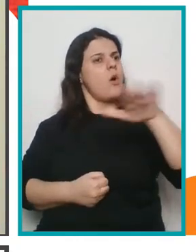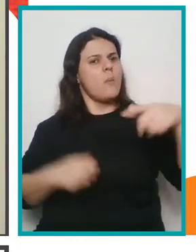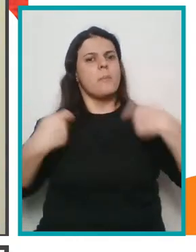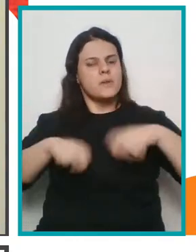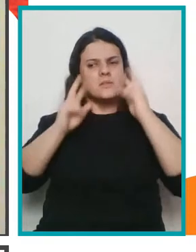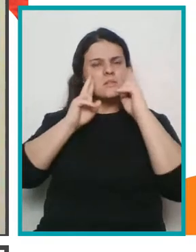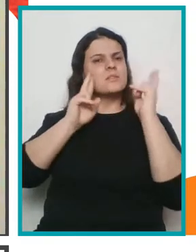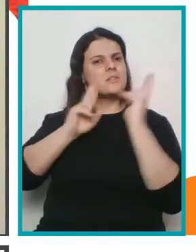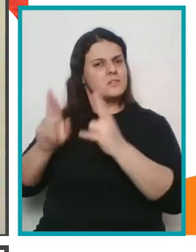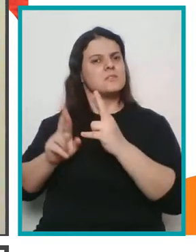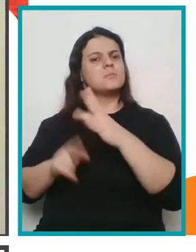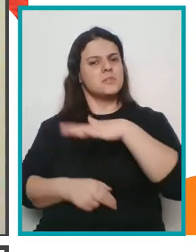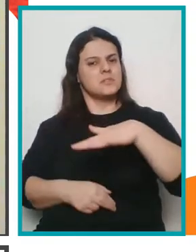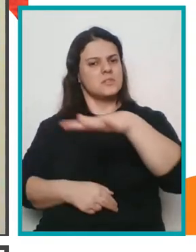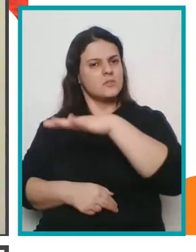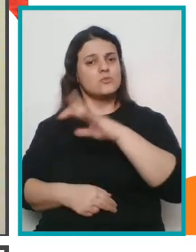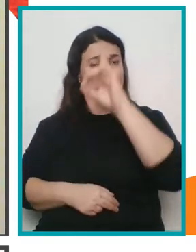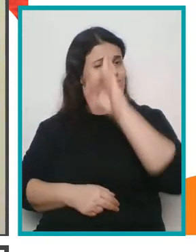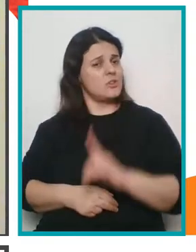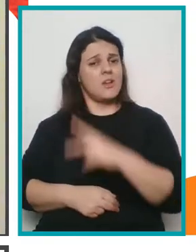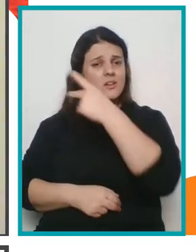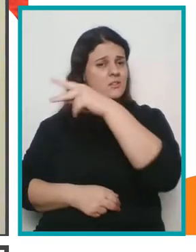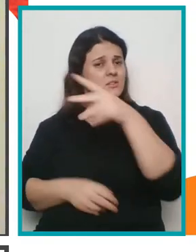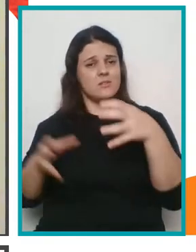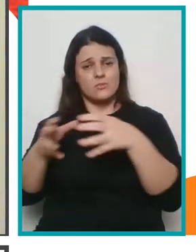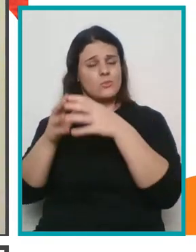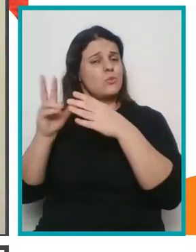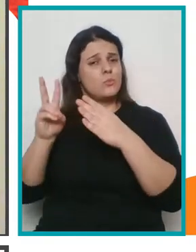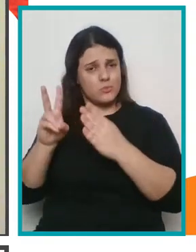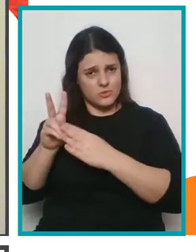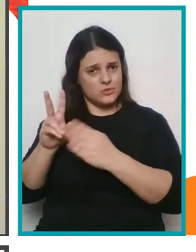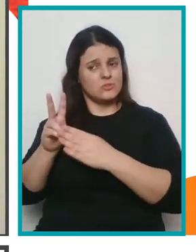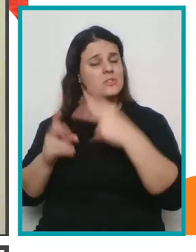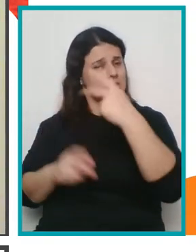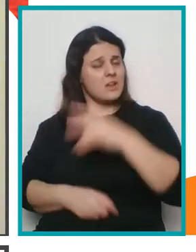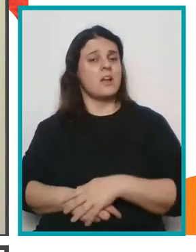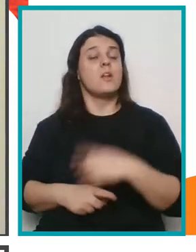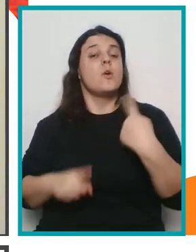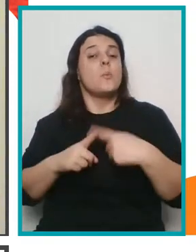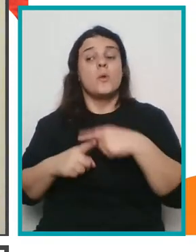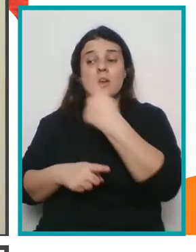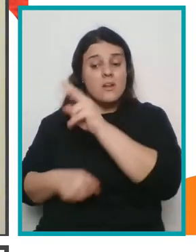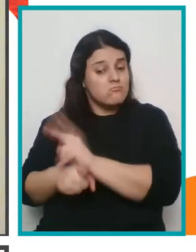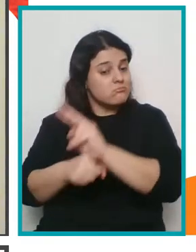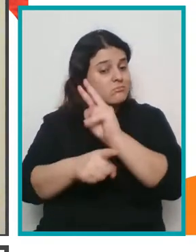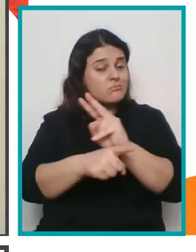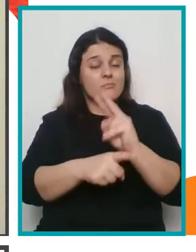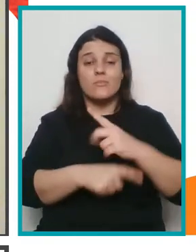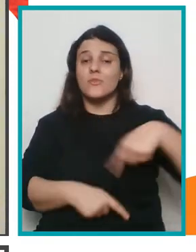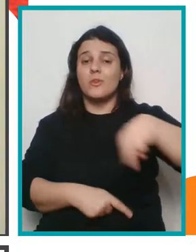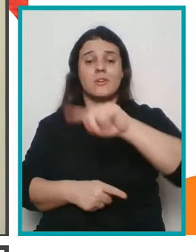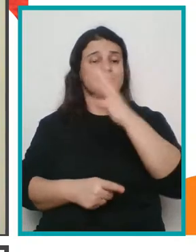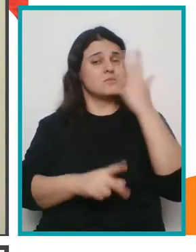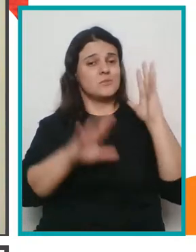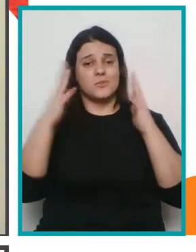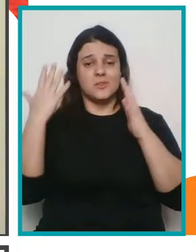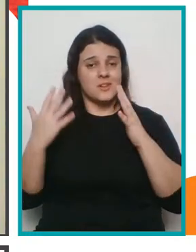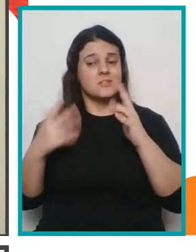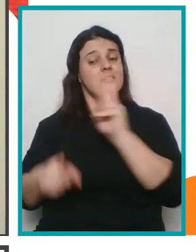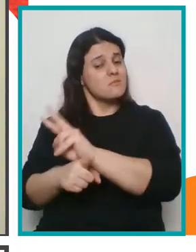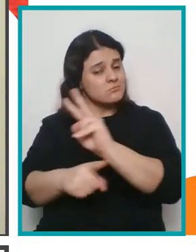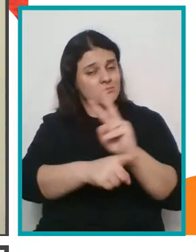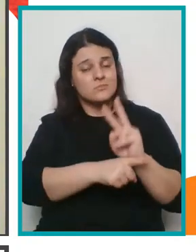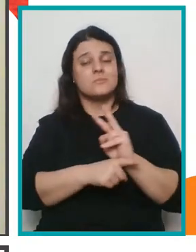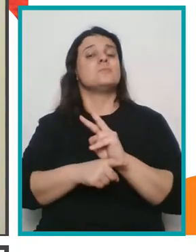support systems. And this is something that many times people sideline. In my